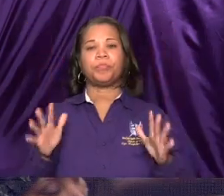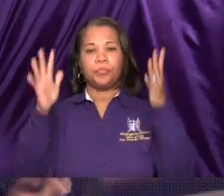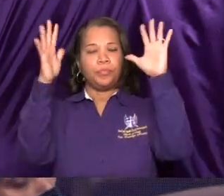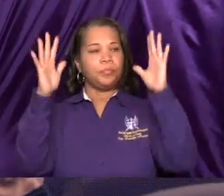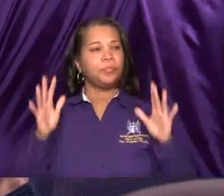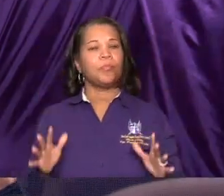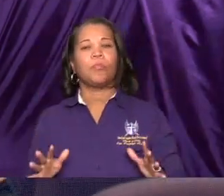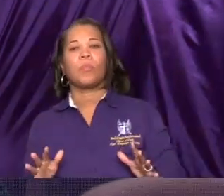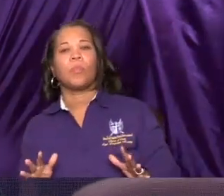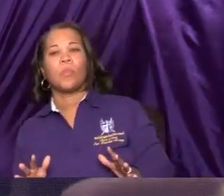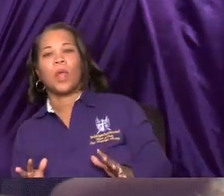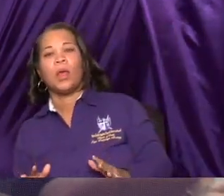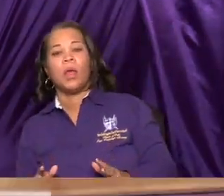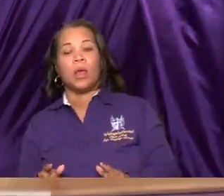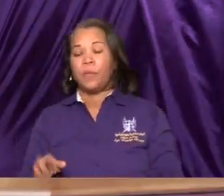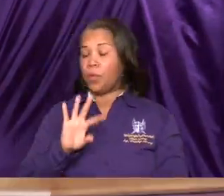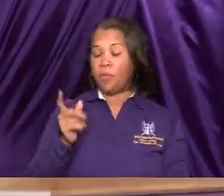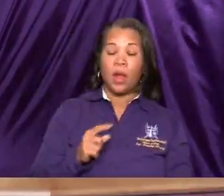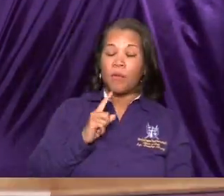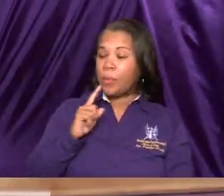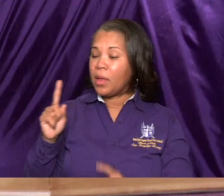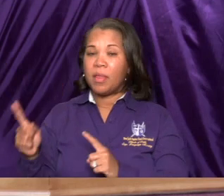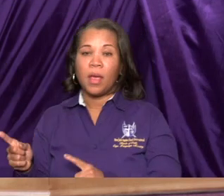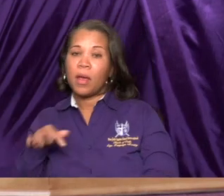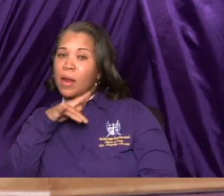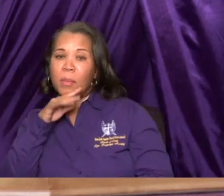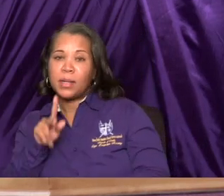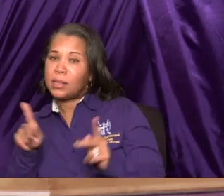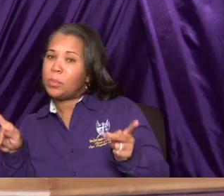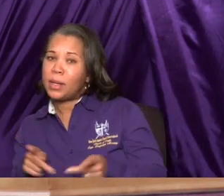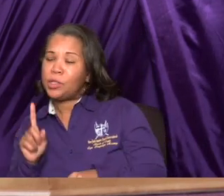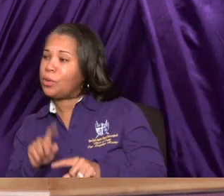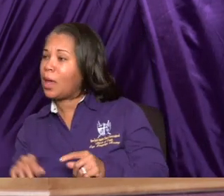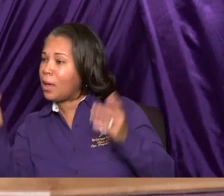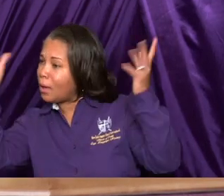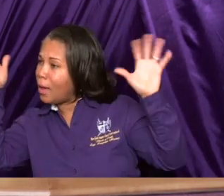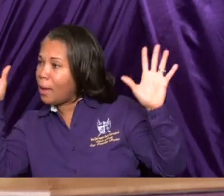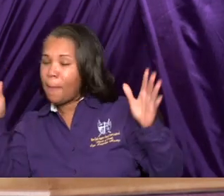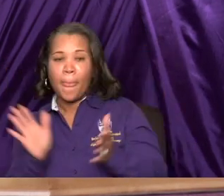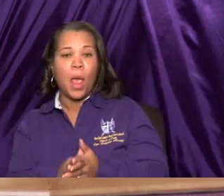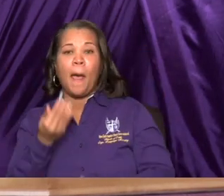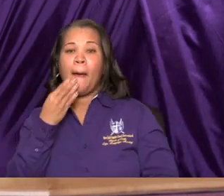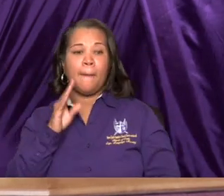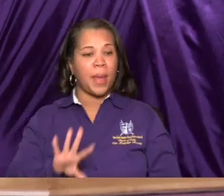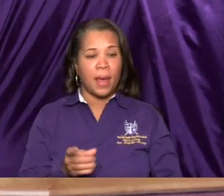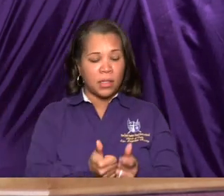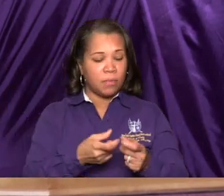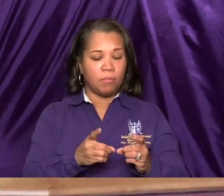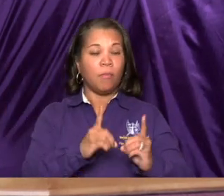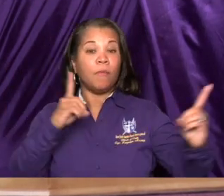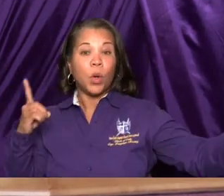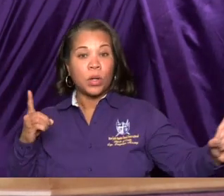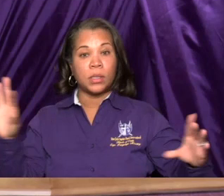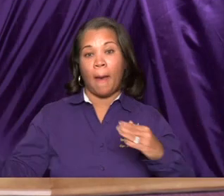And if you've never been in a dirty place, you can't clap. But if you've ever been in a dirty place, a bad divorce, a bad marriage,